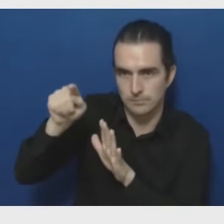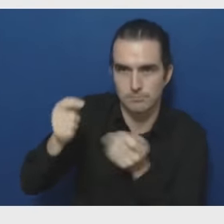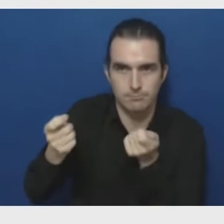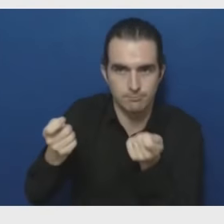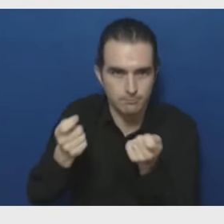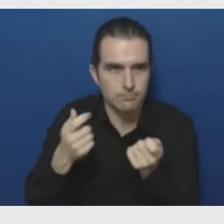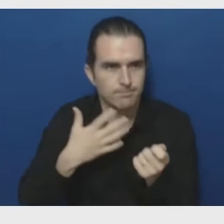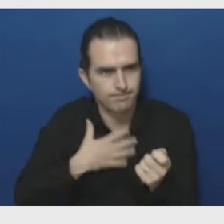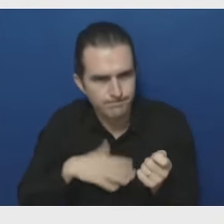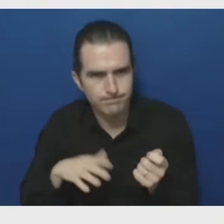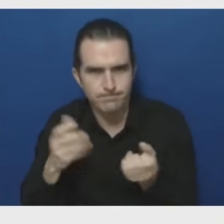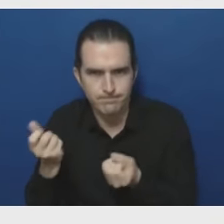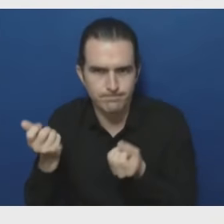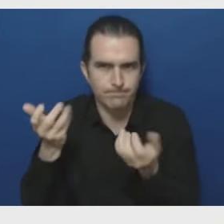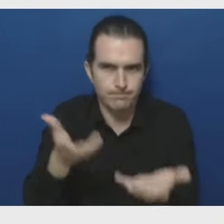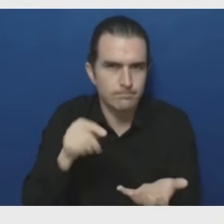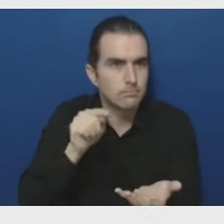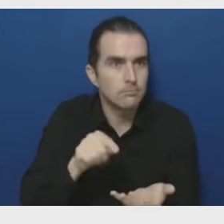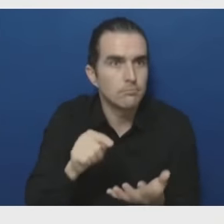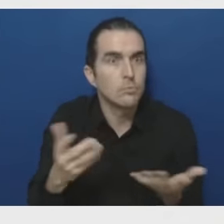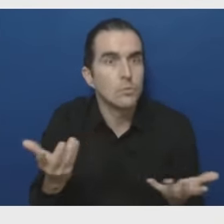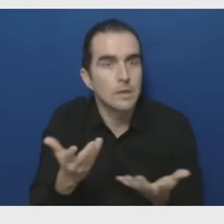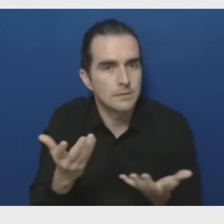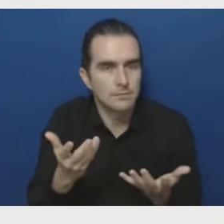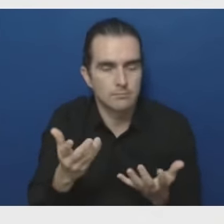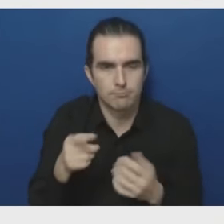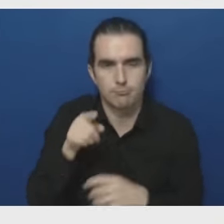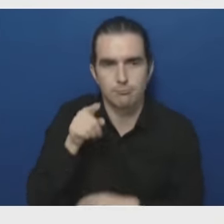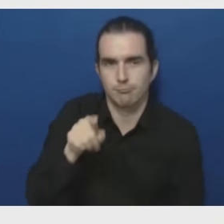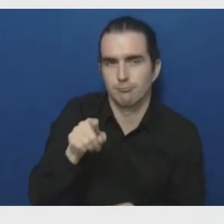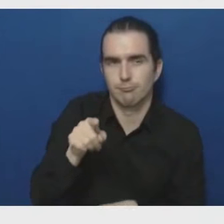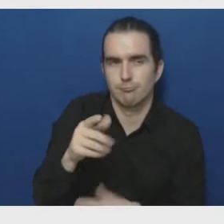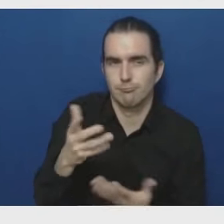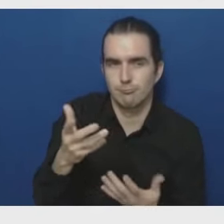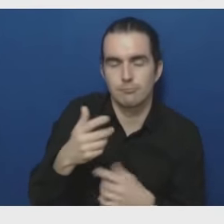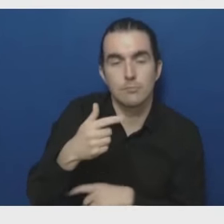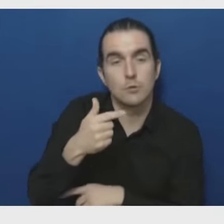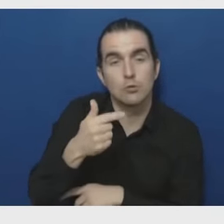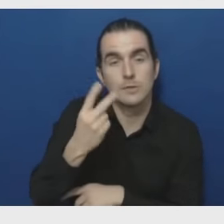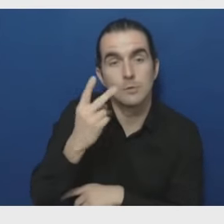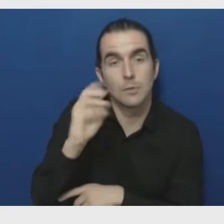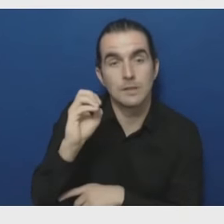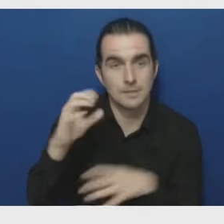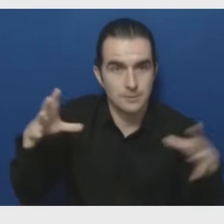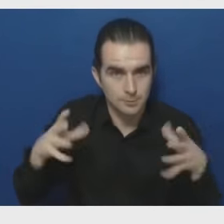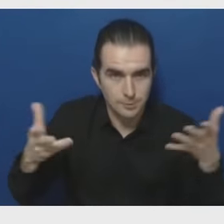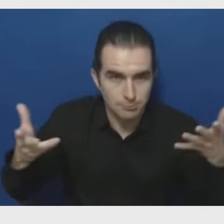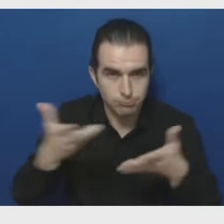to COVID, for instance, we cannot, on the one hand, talk about